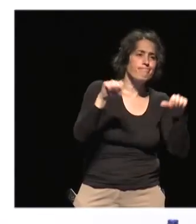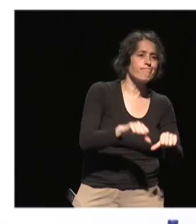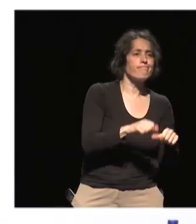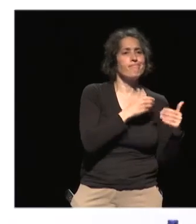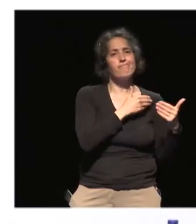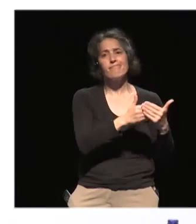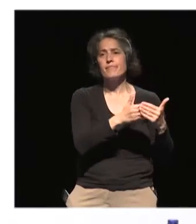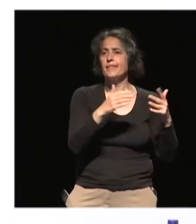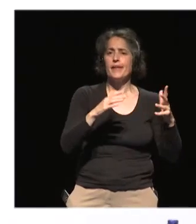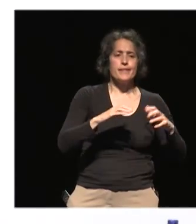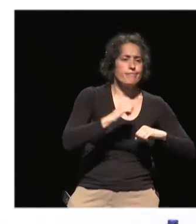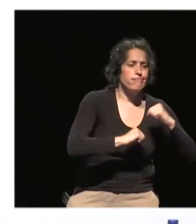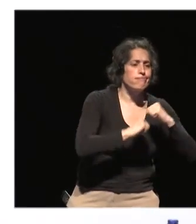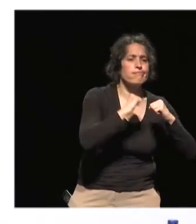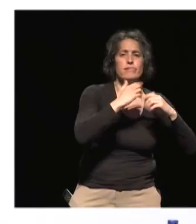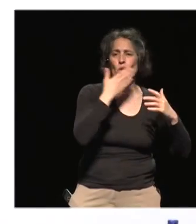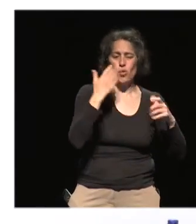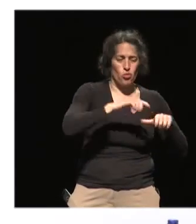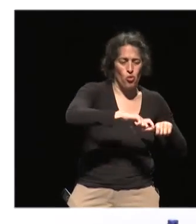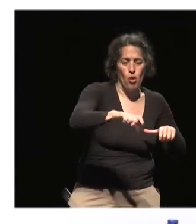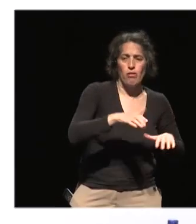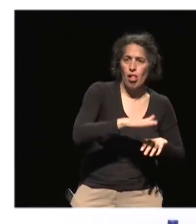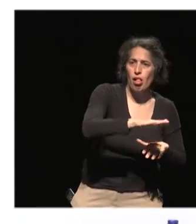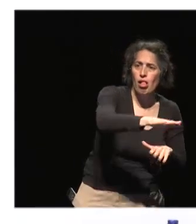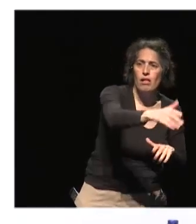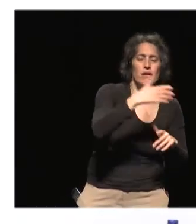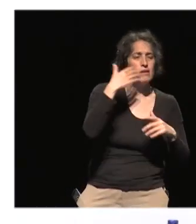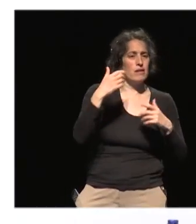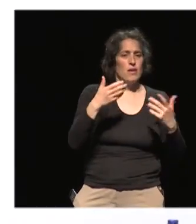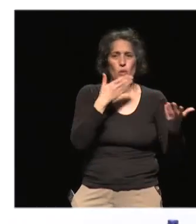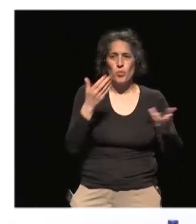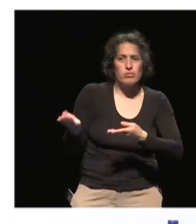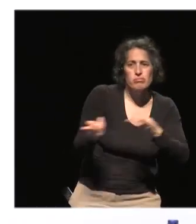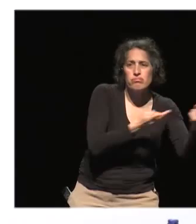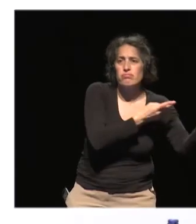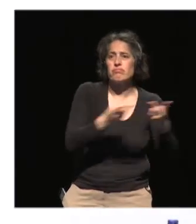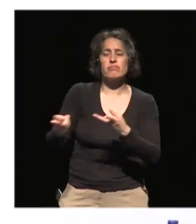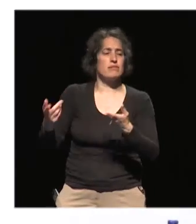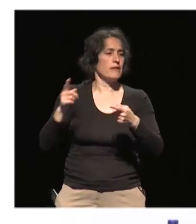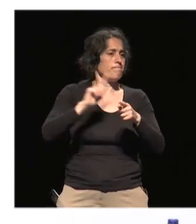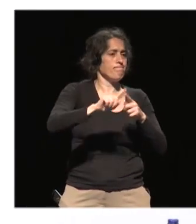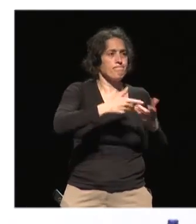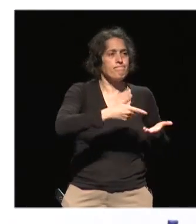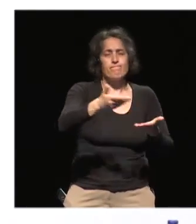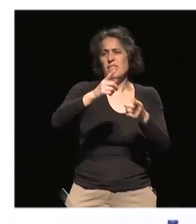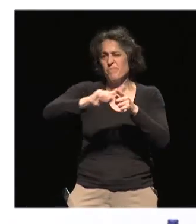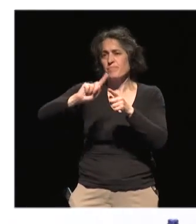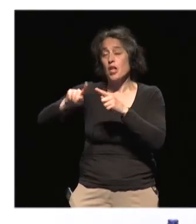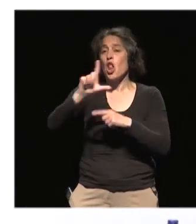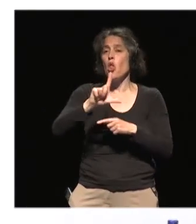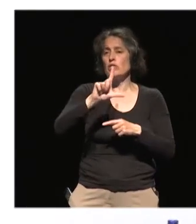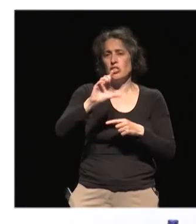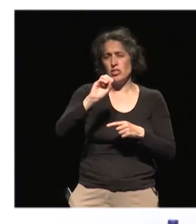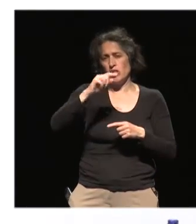as developed countries, where, of course, then to get a very good and dependable time series that will perhaps